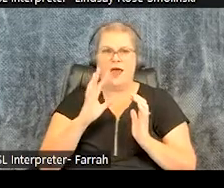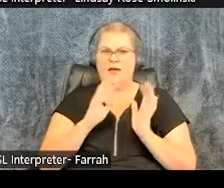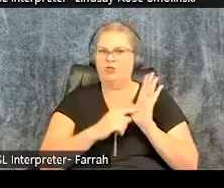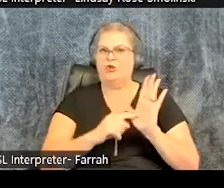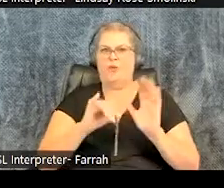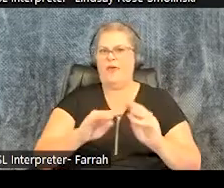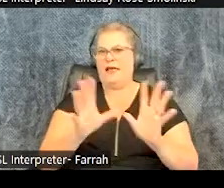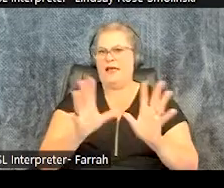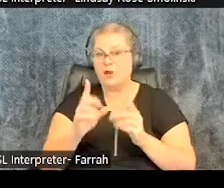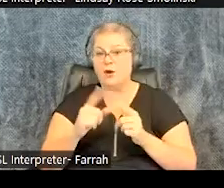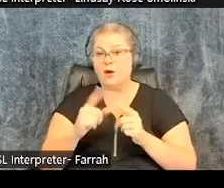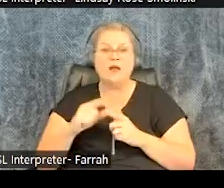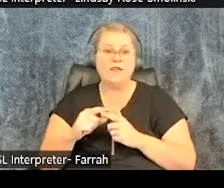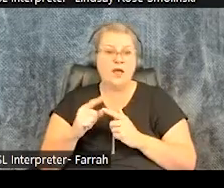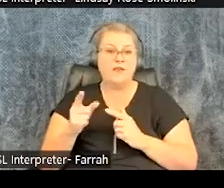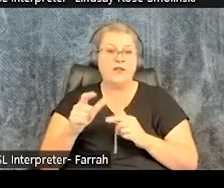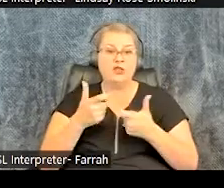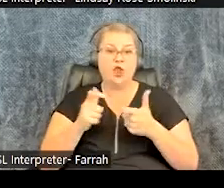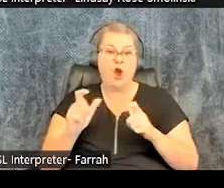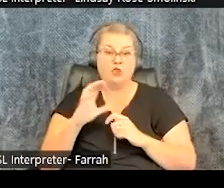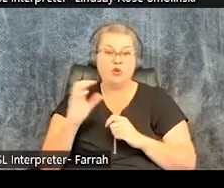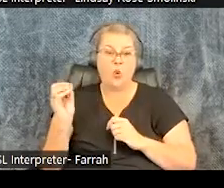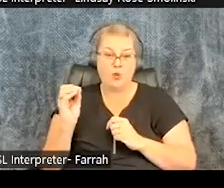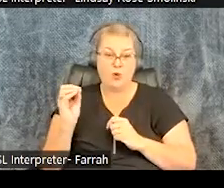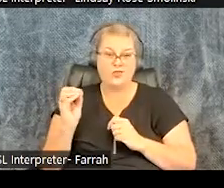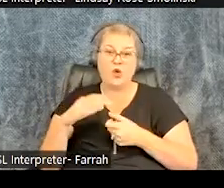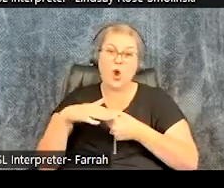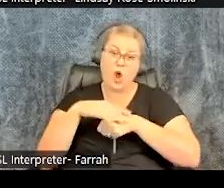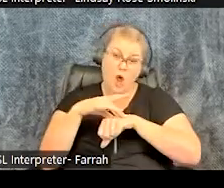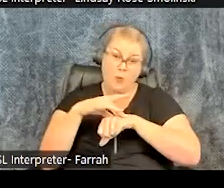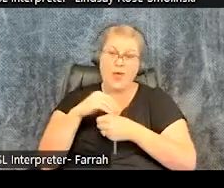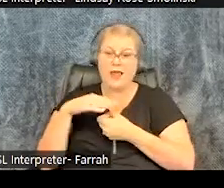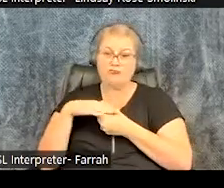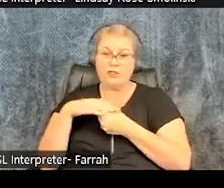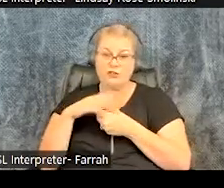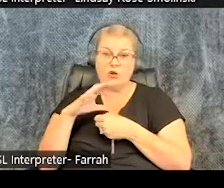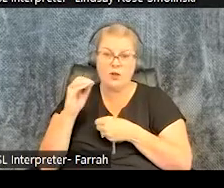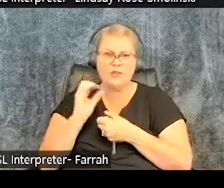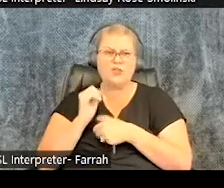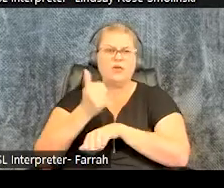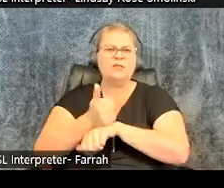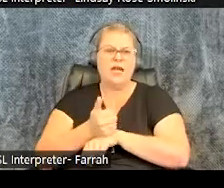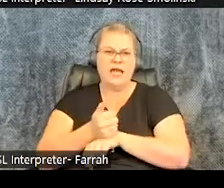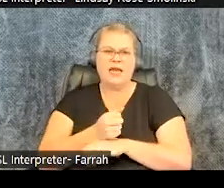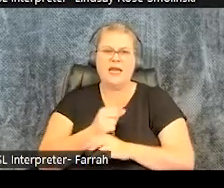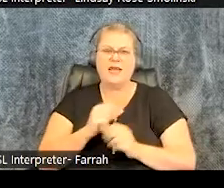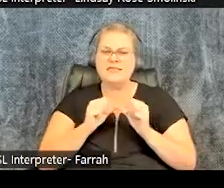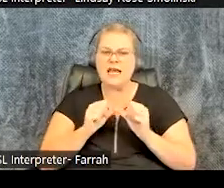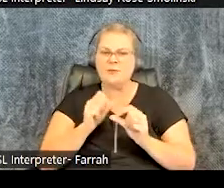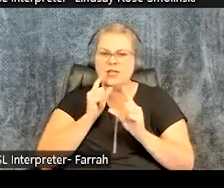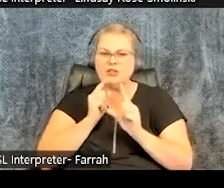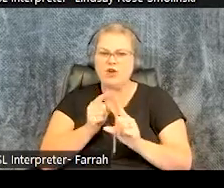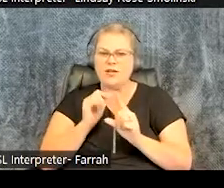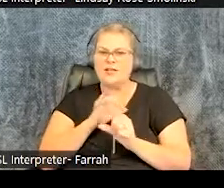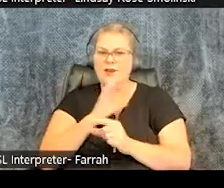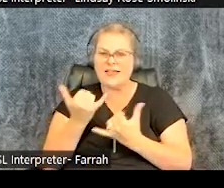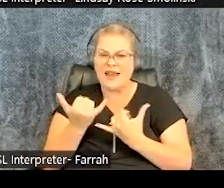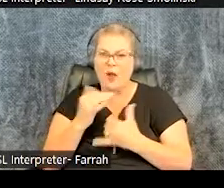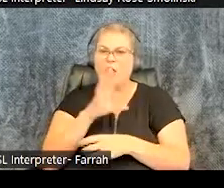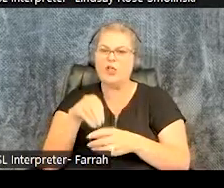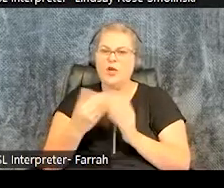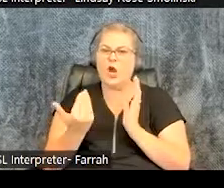large corporations, global corporations and regionals, are setting sustainability targets that are now including